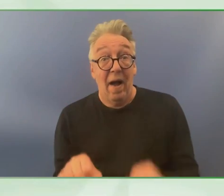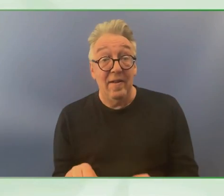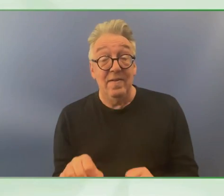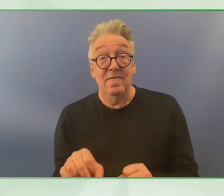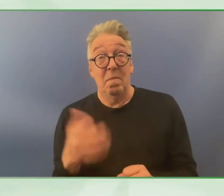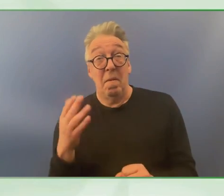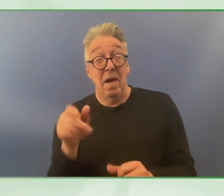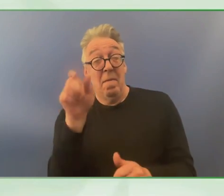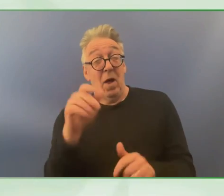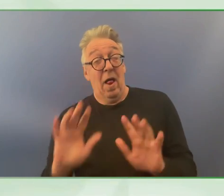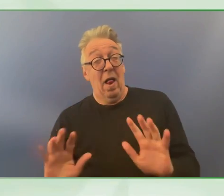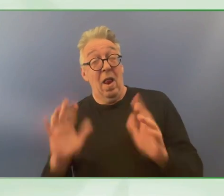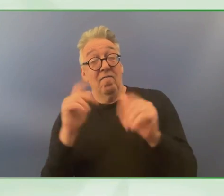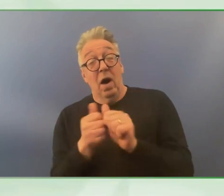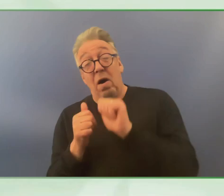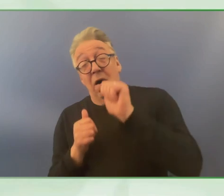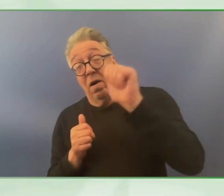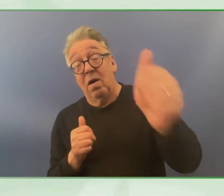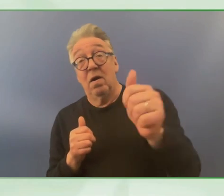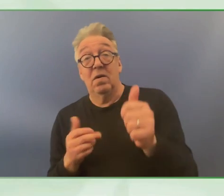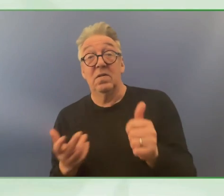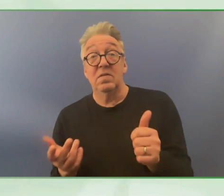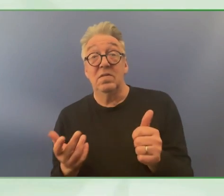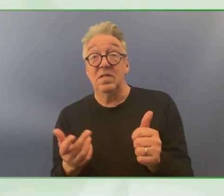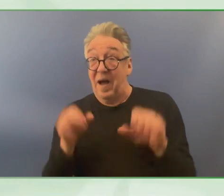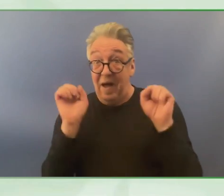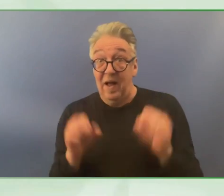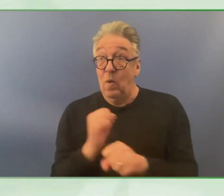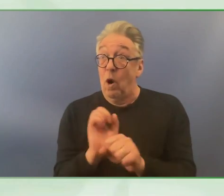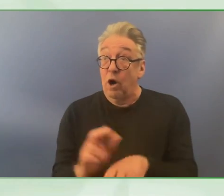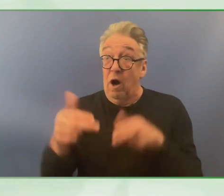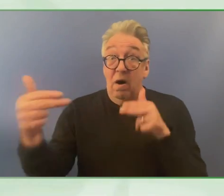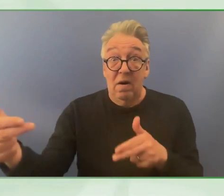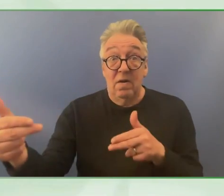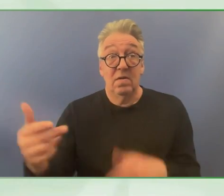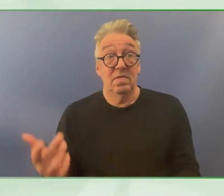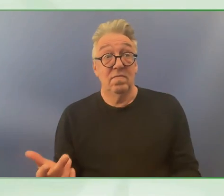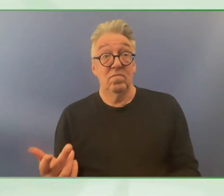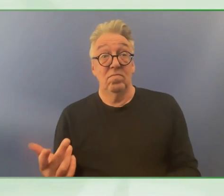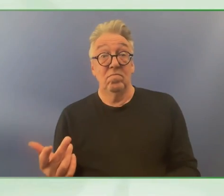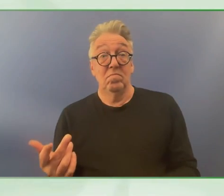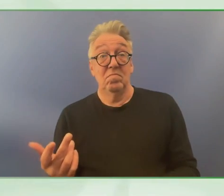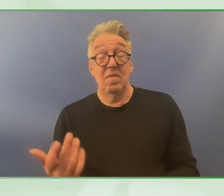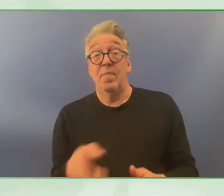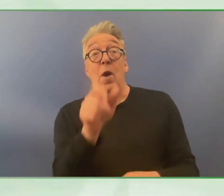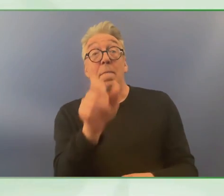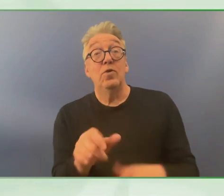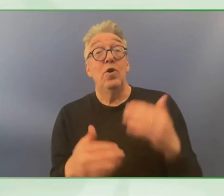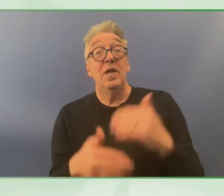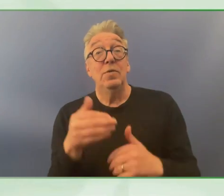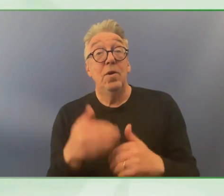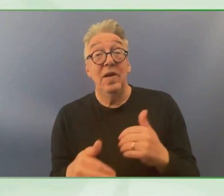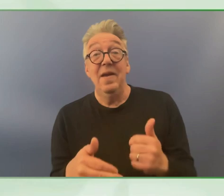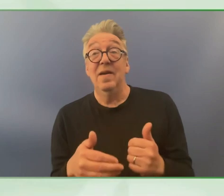are especially significant when you are a person with disability. You have to be standing up 5 hours, 7 hours. This kind of work, we do it a lot so